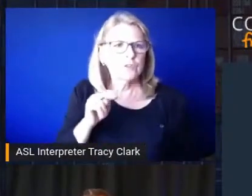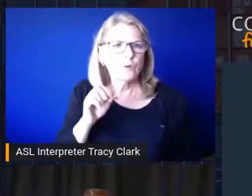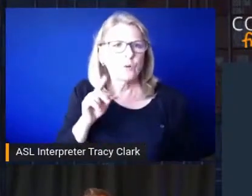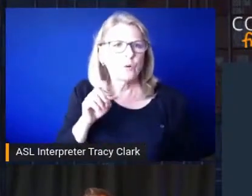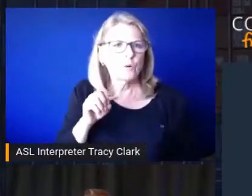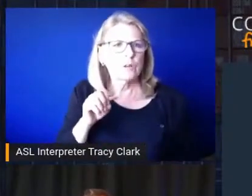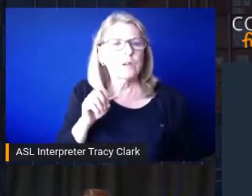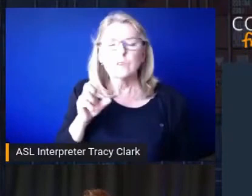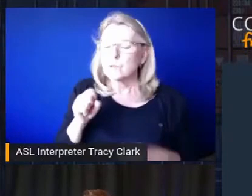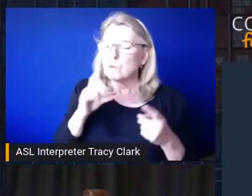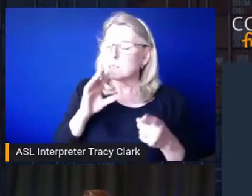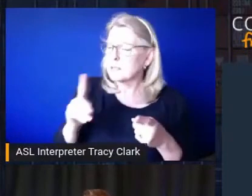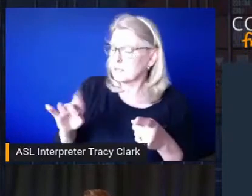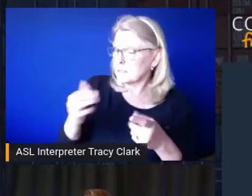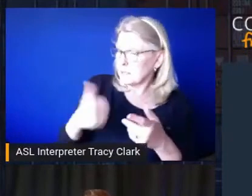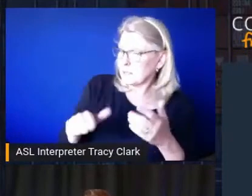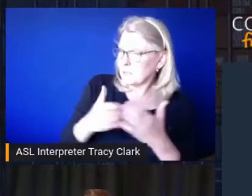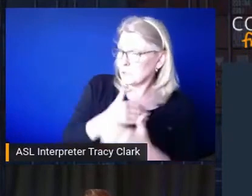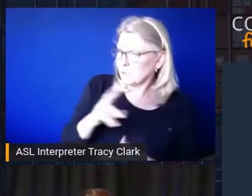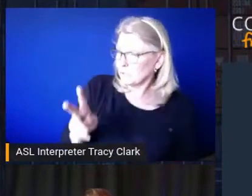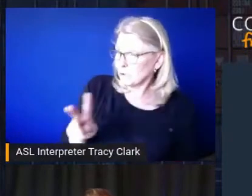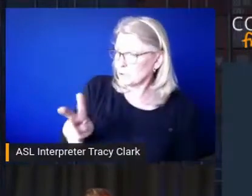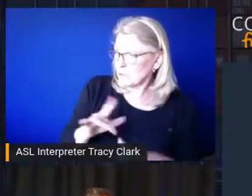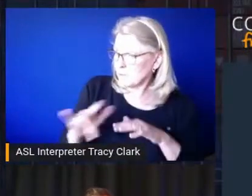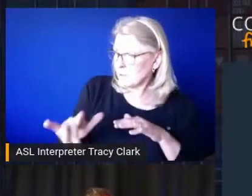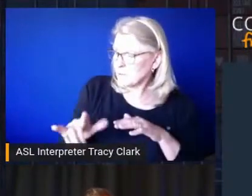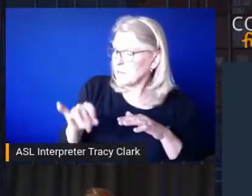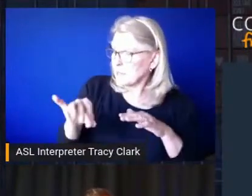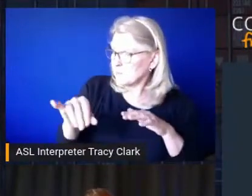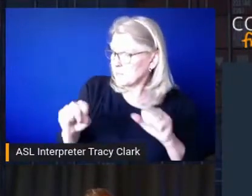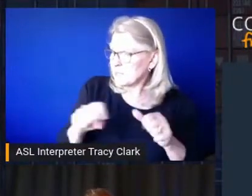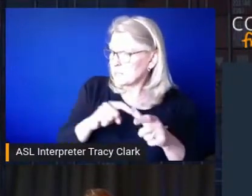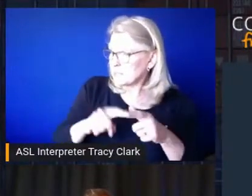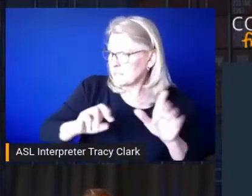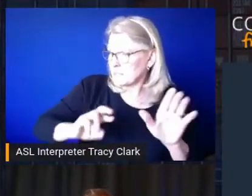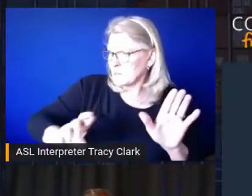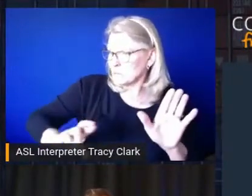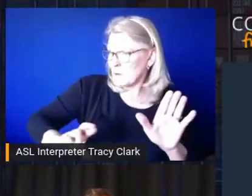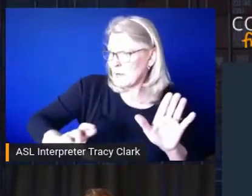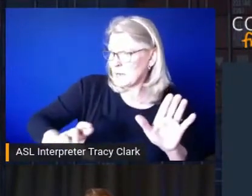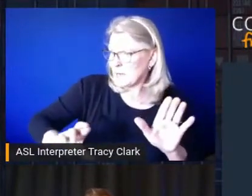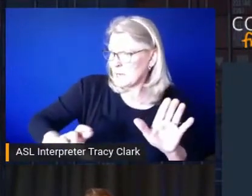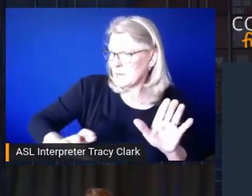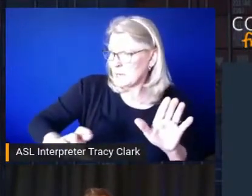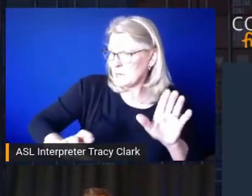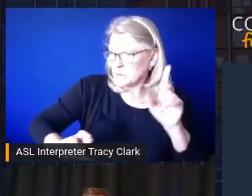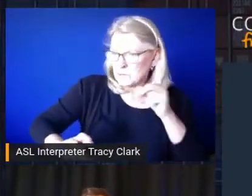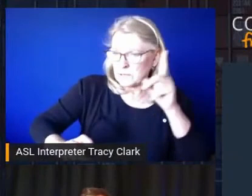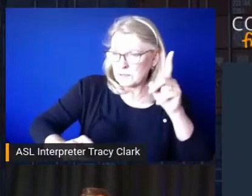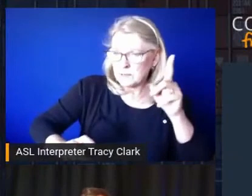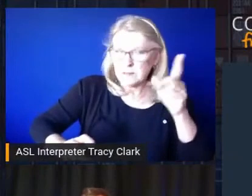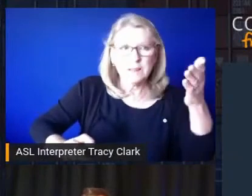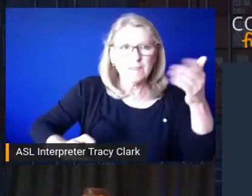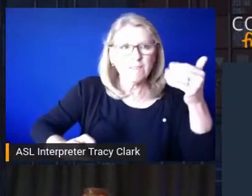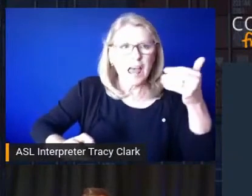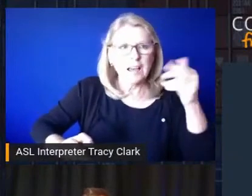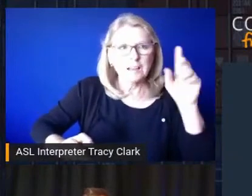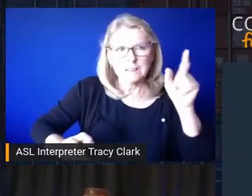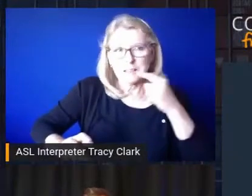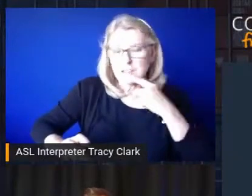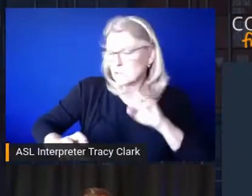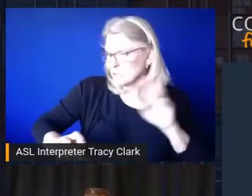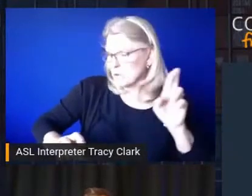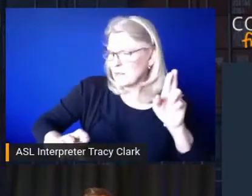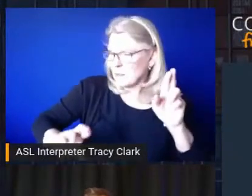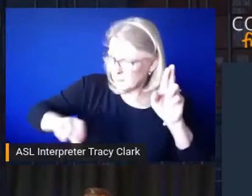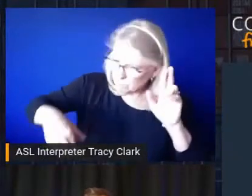version available? If so, stage it. Once we get that flag saying that it's staged and ready to go, then we go through and trigger the reboot process. And so